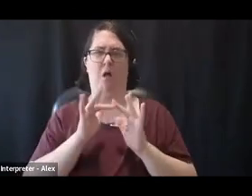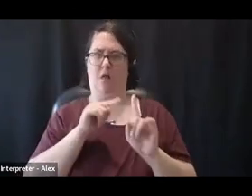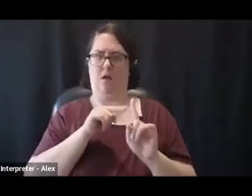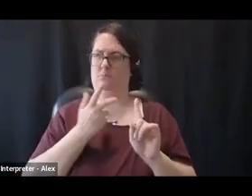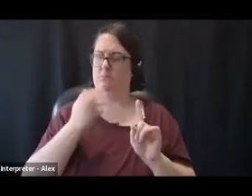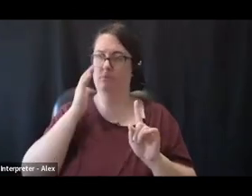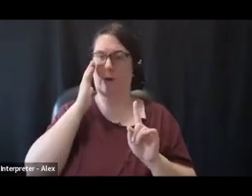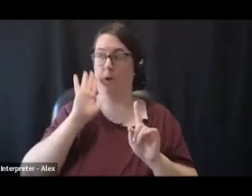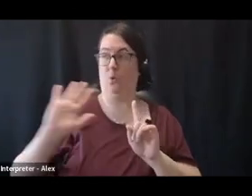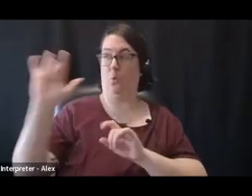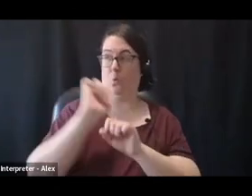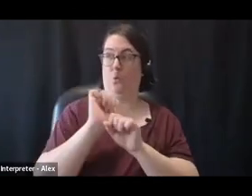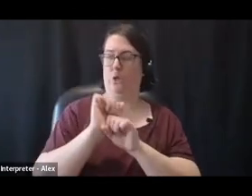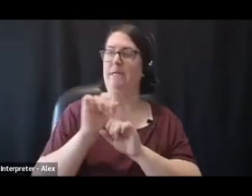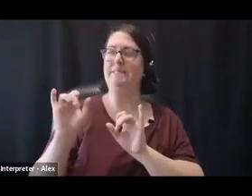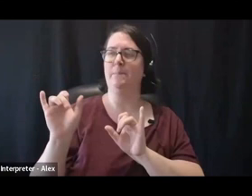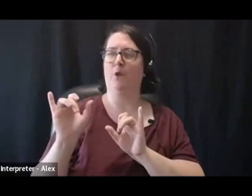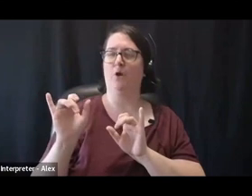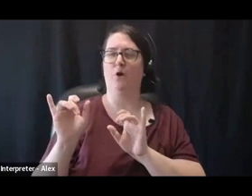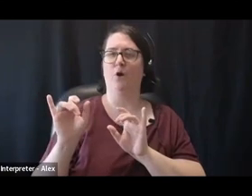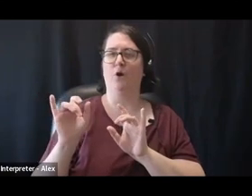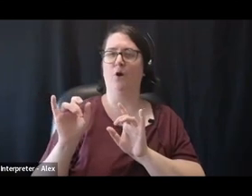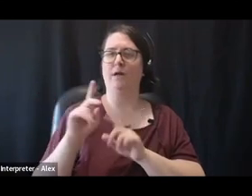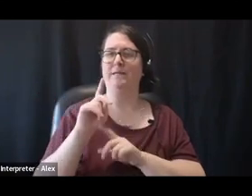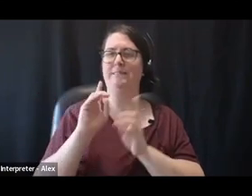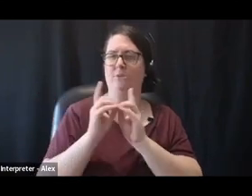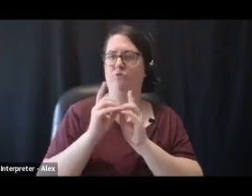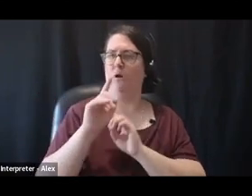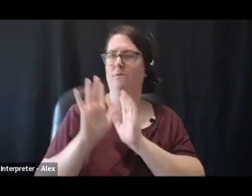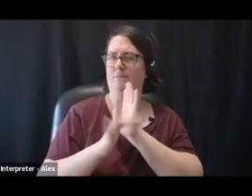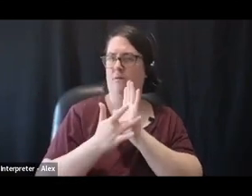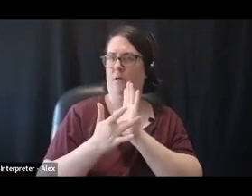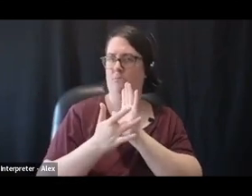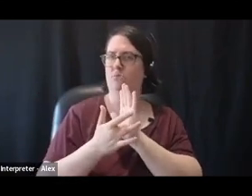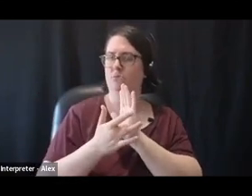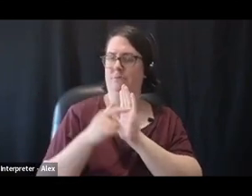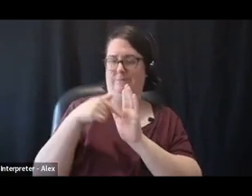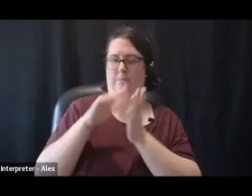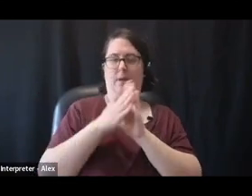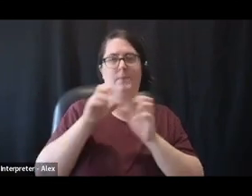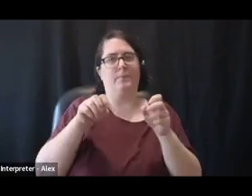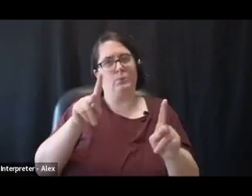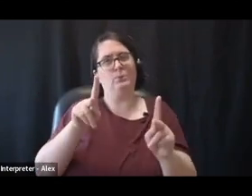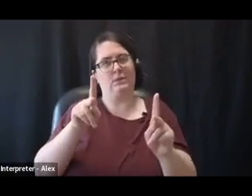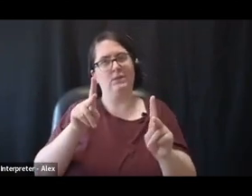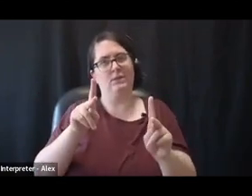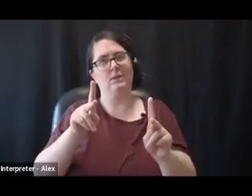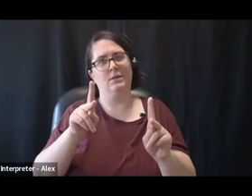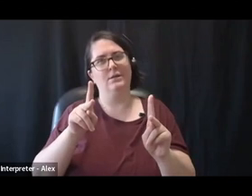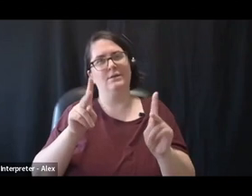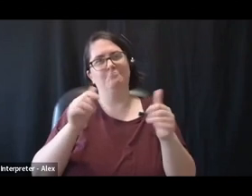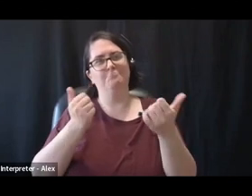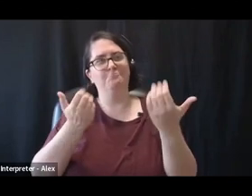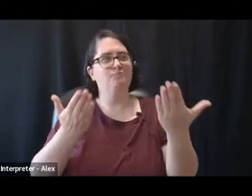you work similarly, right? Digital technology has an opportunity to offer ways